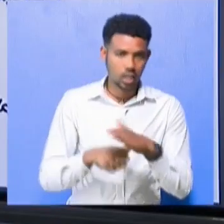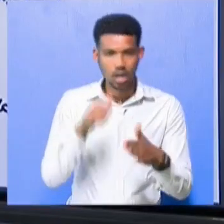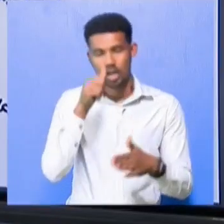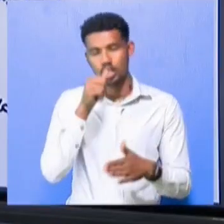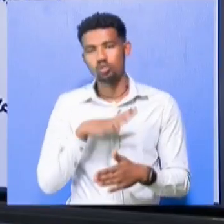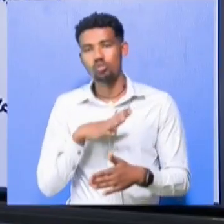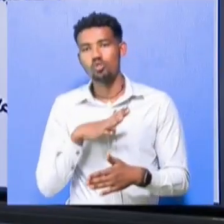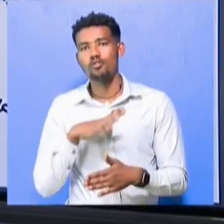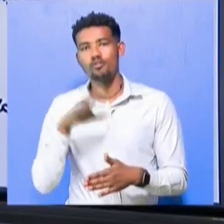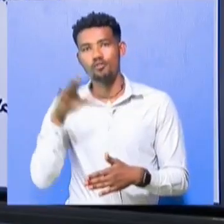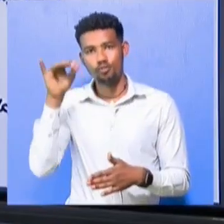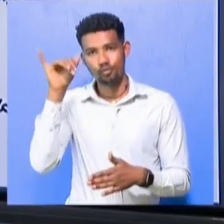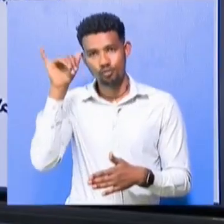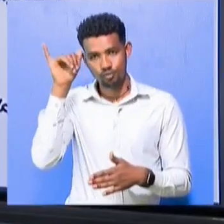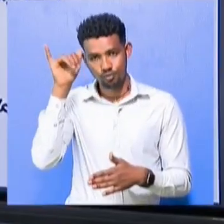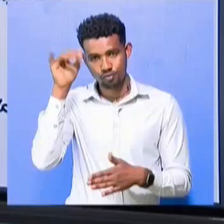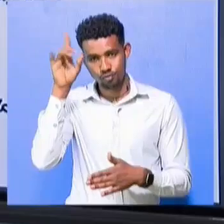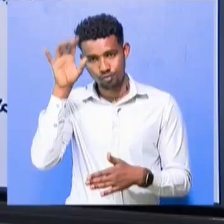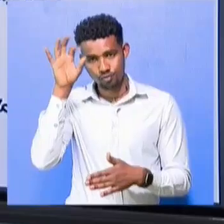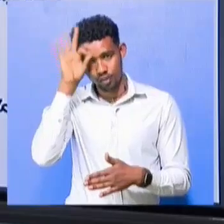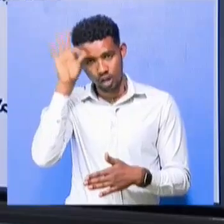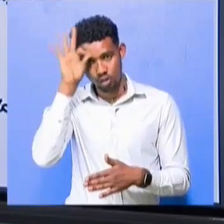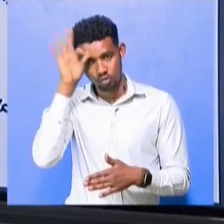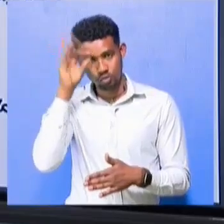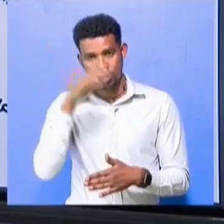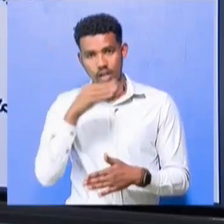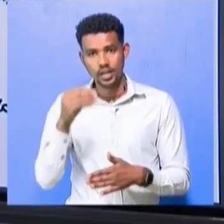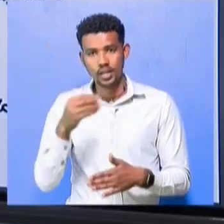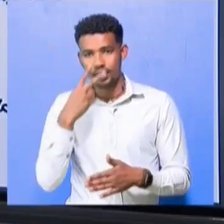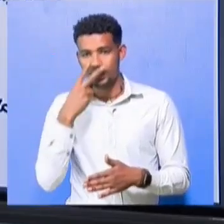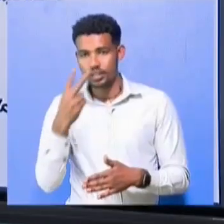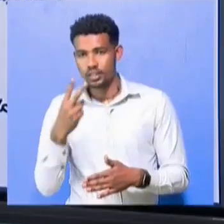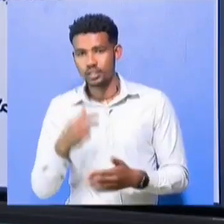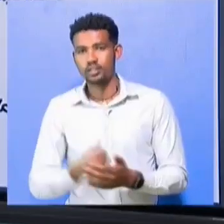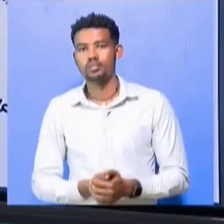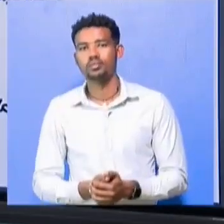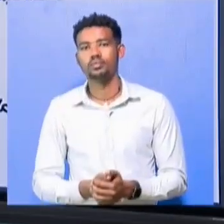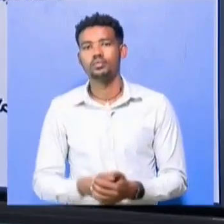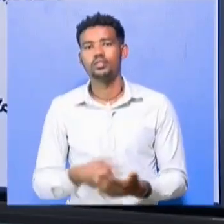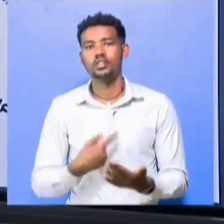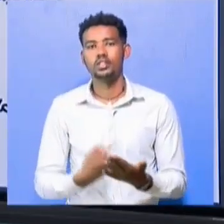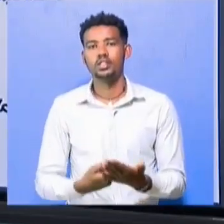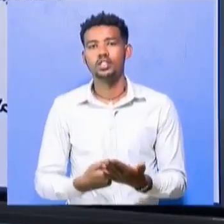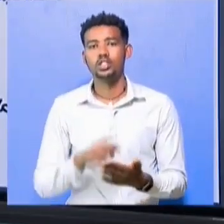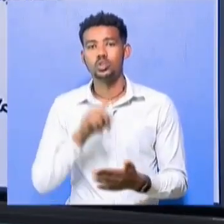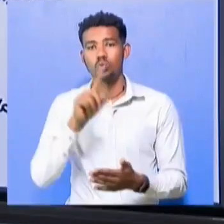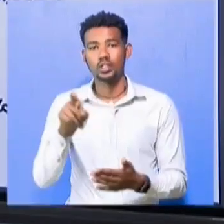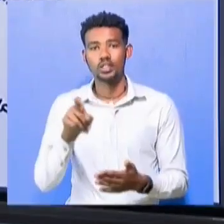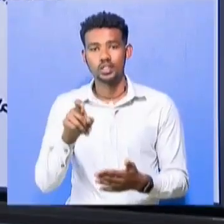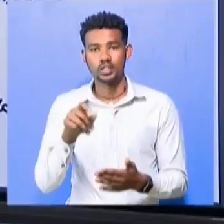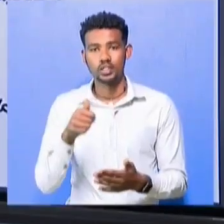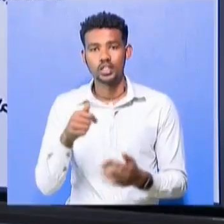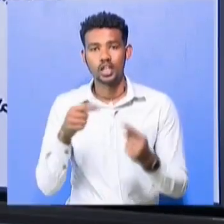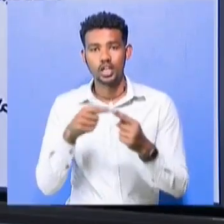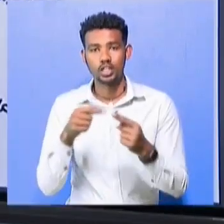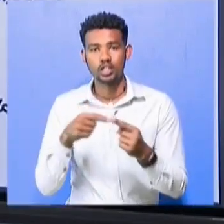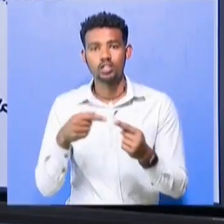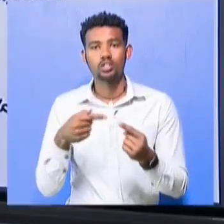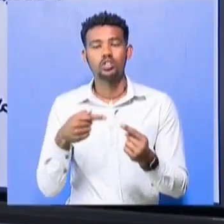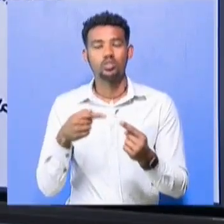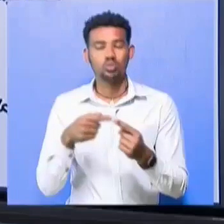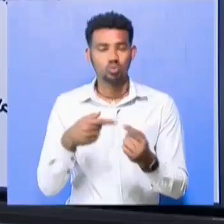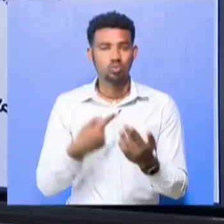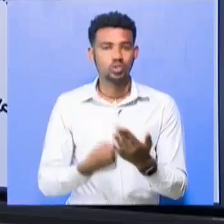Fekadu. Let's see and check whether these questions are related to that issue